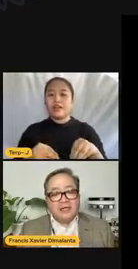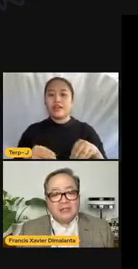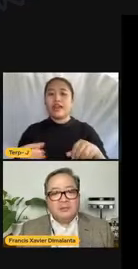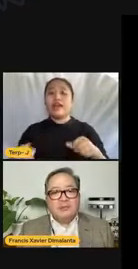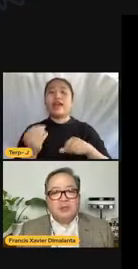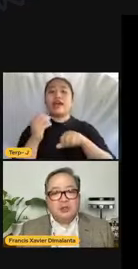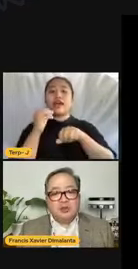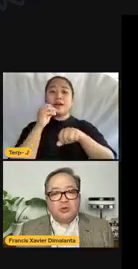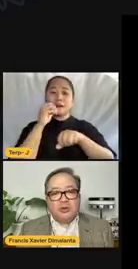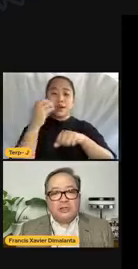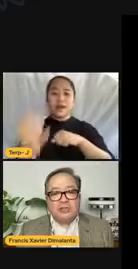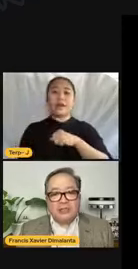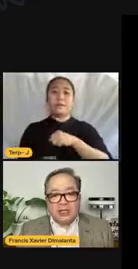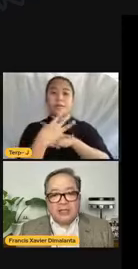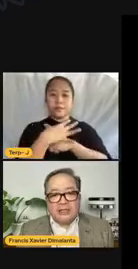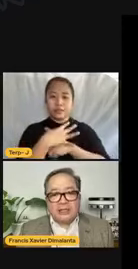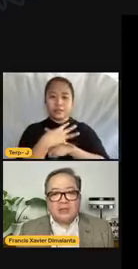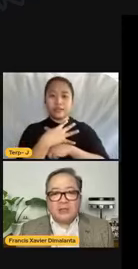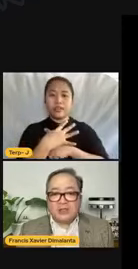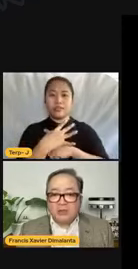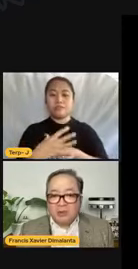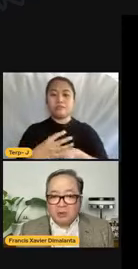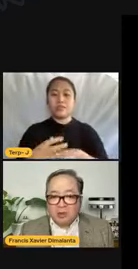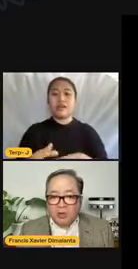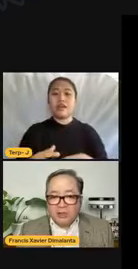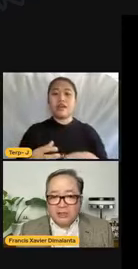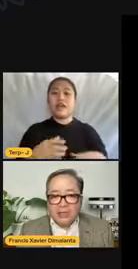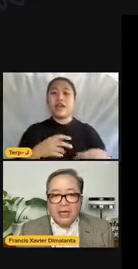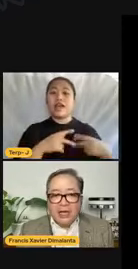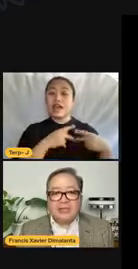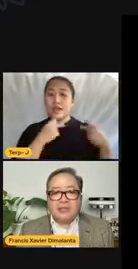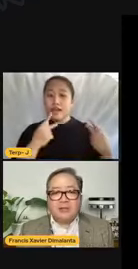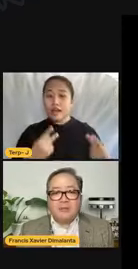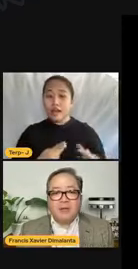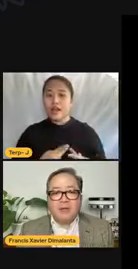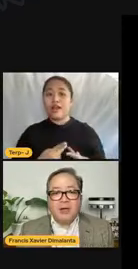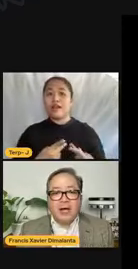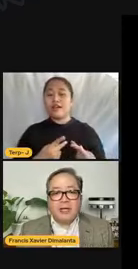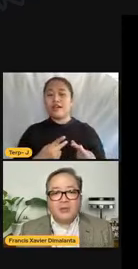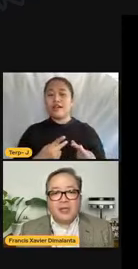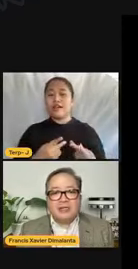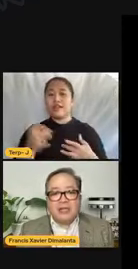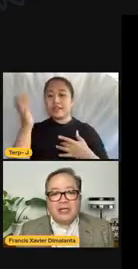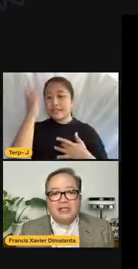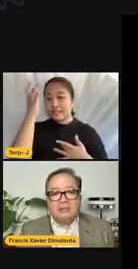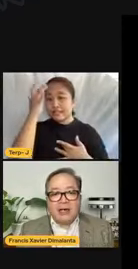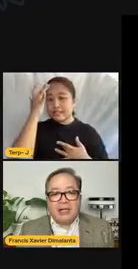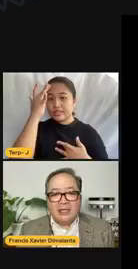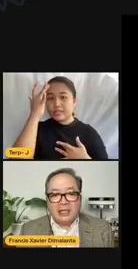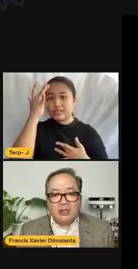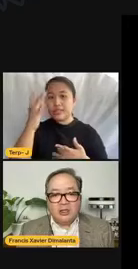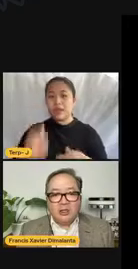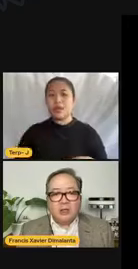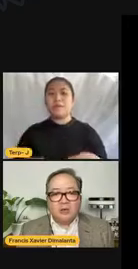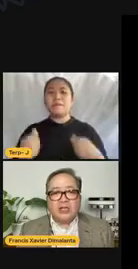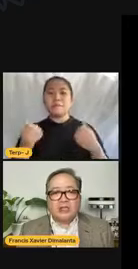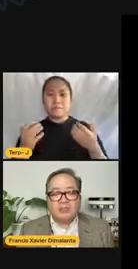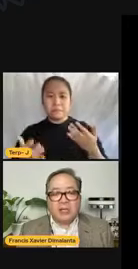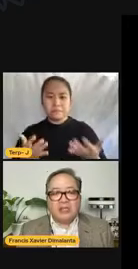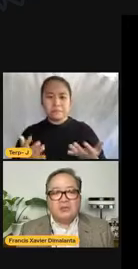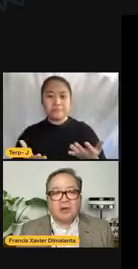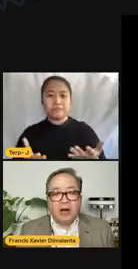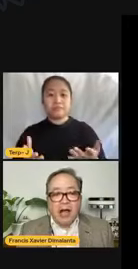And this may be due to the dysgenesis of the cerebral cortex and cerebellum, as well as delays in myelination,